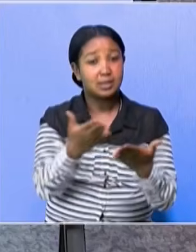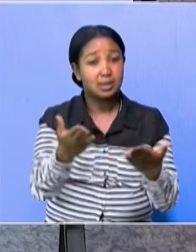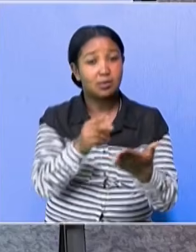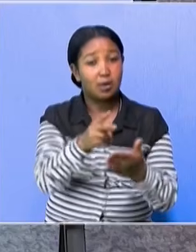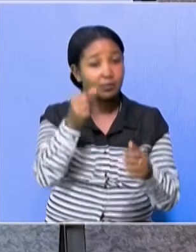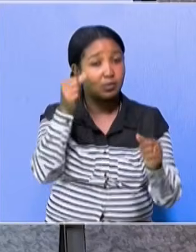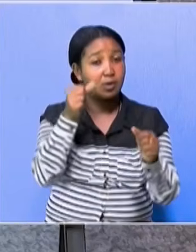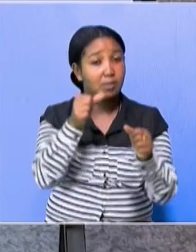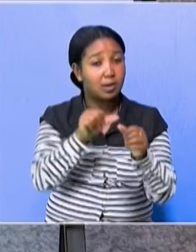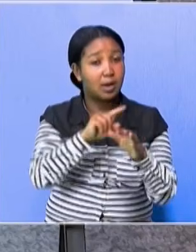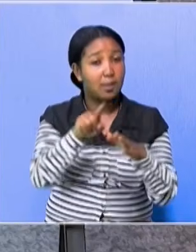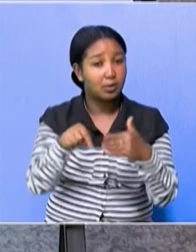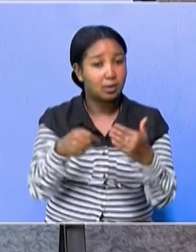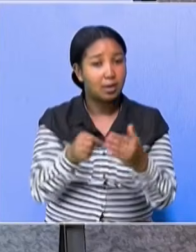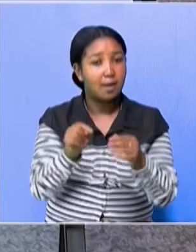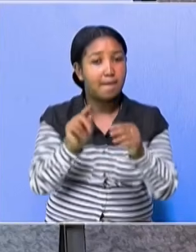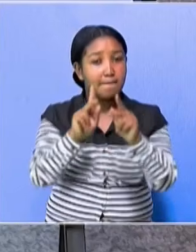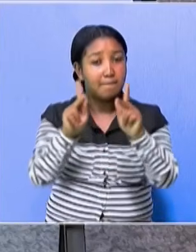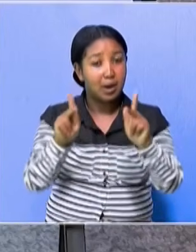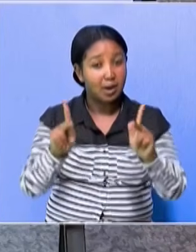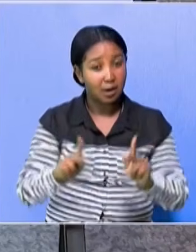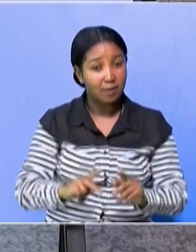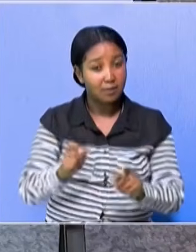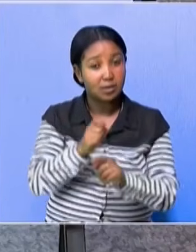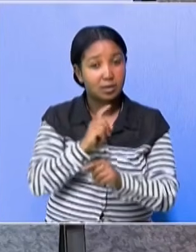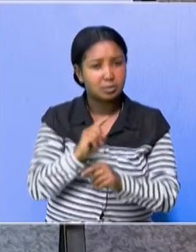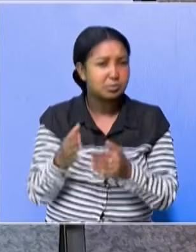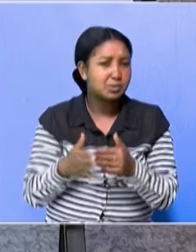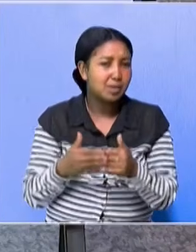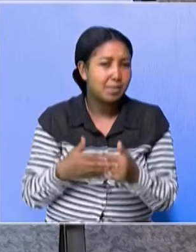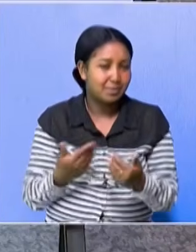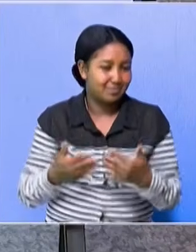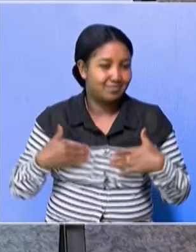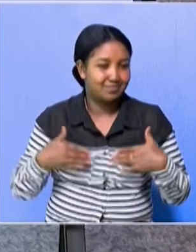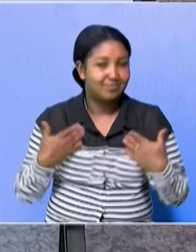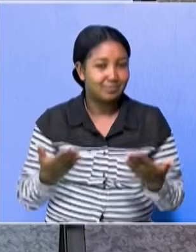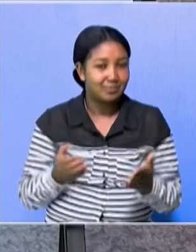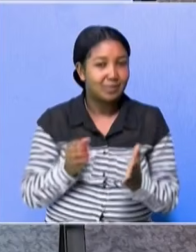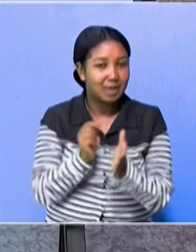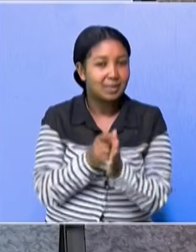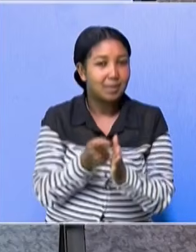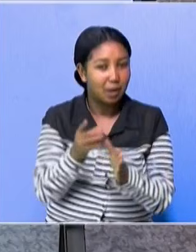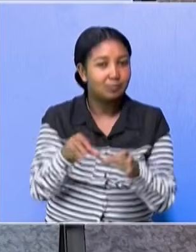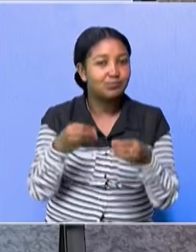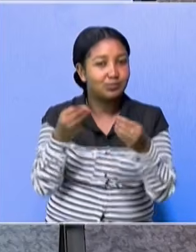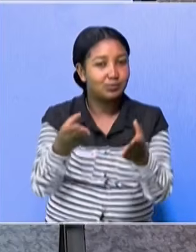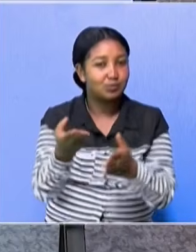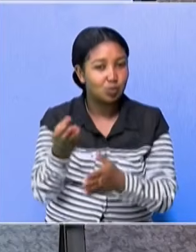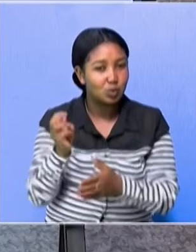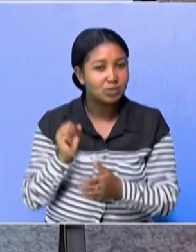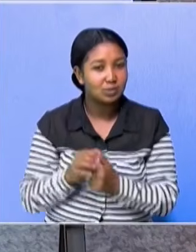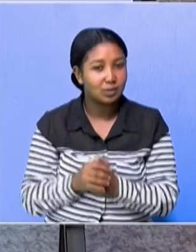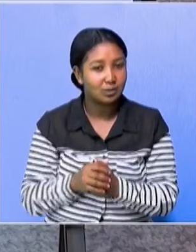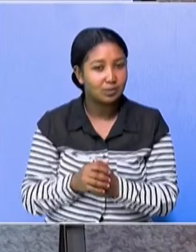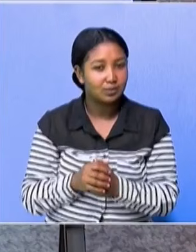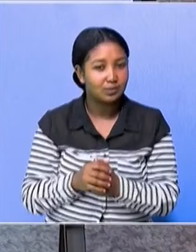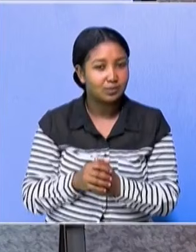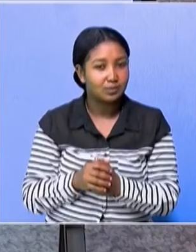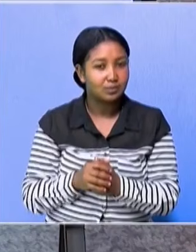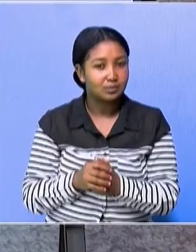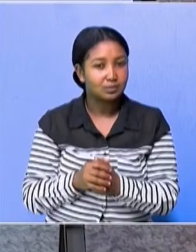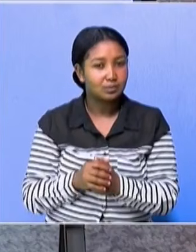to bear in mind about paragraph writing is that, very simple and interesting example that I was trying to give you with that. That